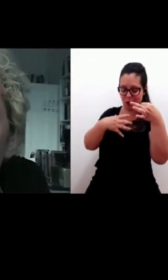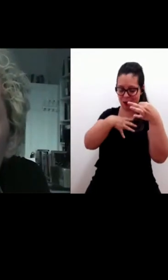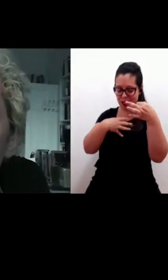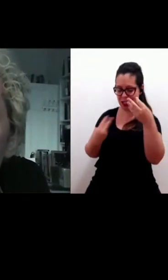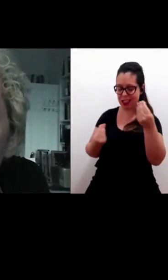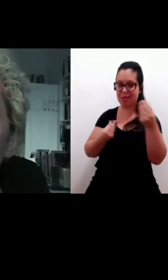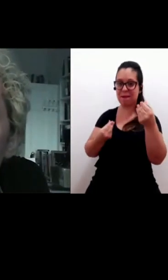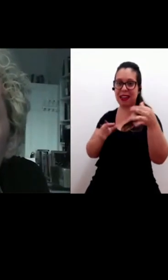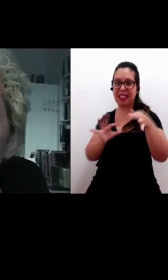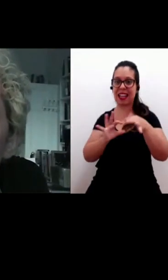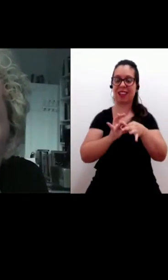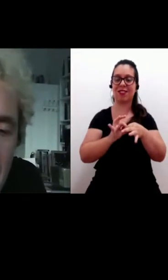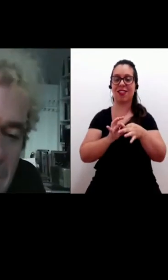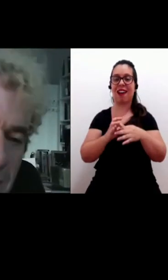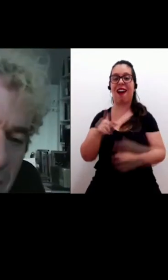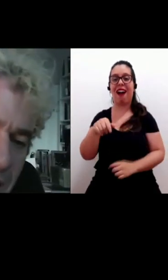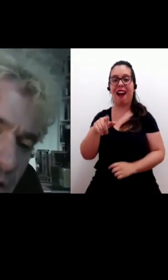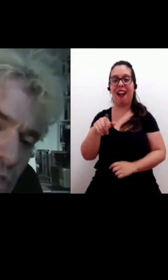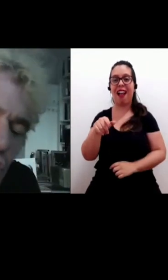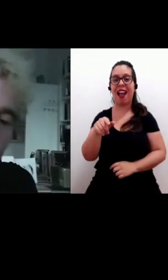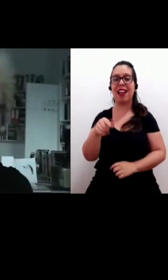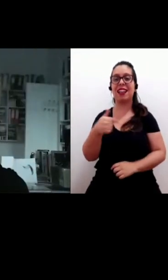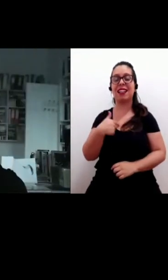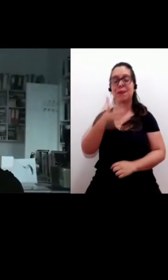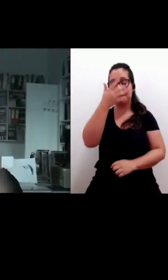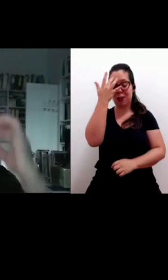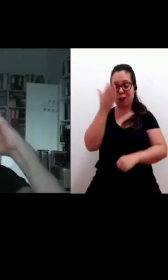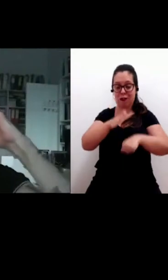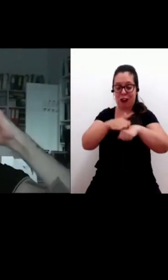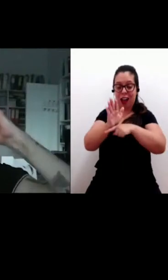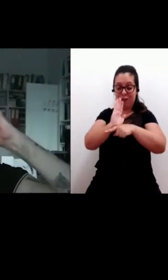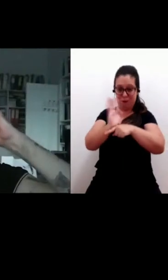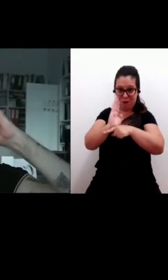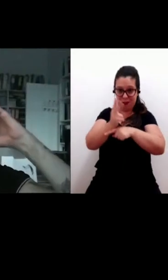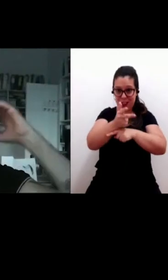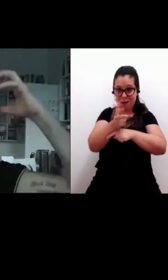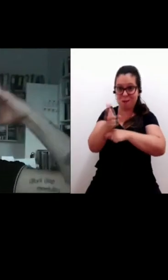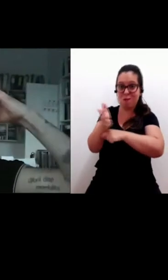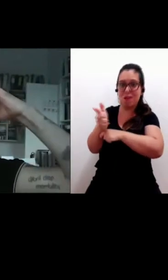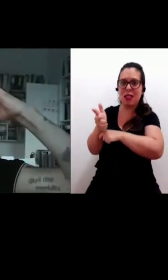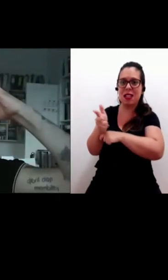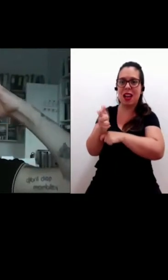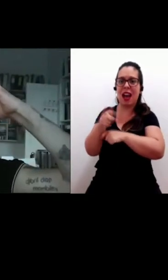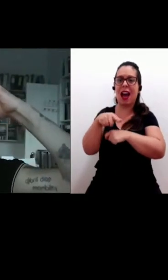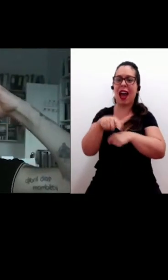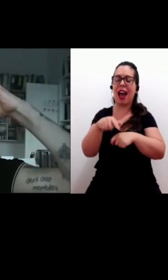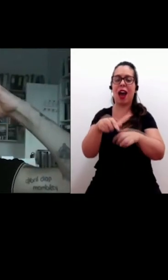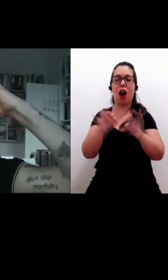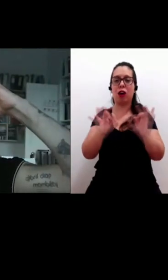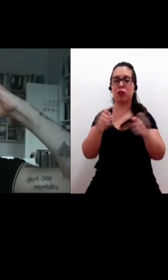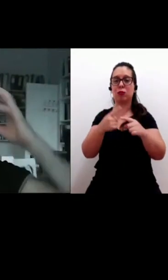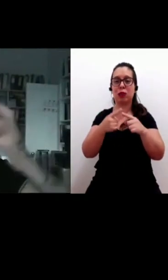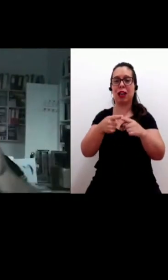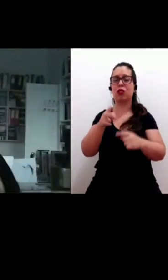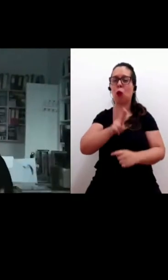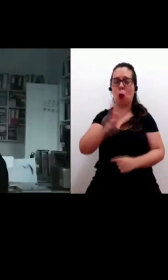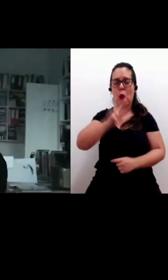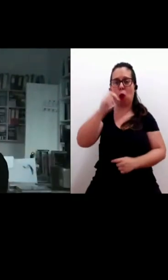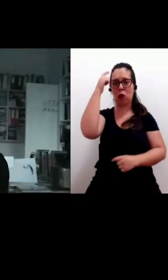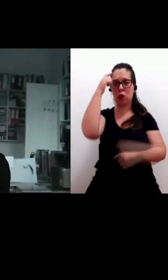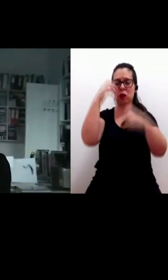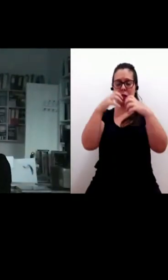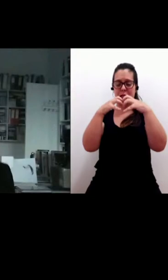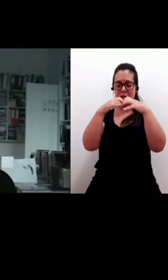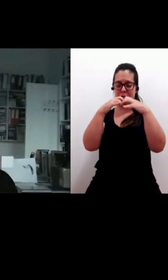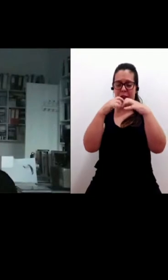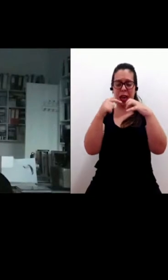filmmakers or creative people watching this, we need, you know, it's great to be both. We use our brain as a brilliant thing, but mm-hmm. so is our